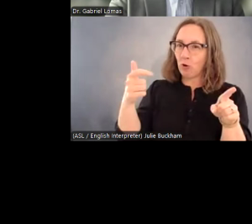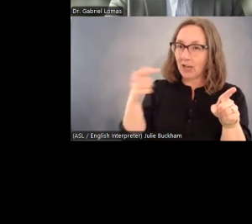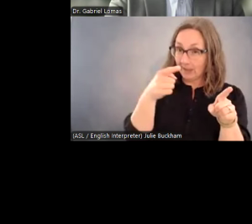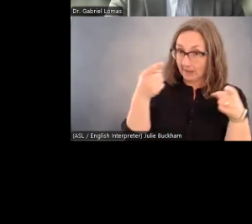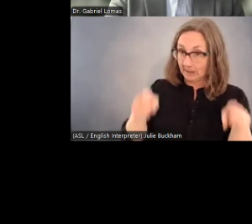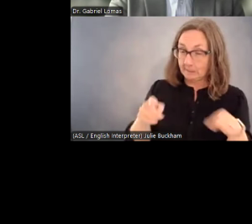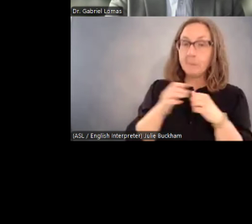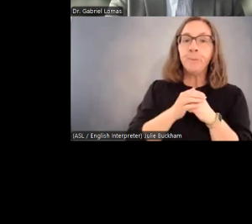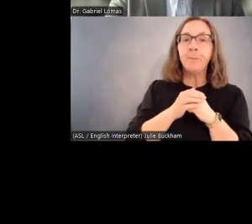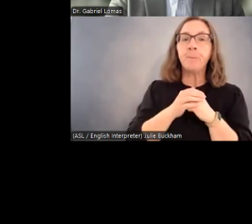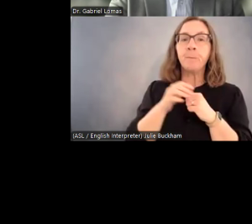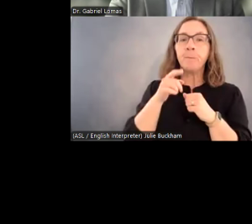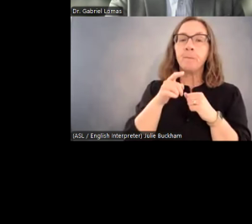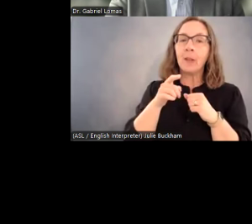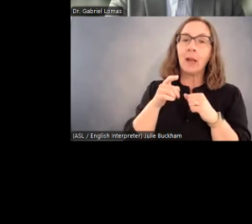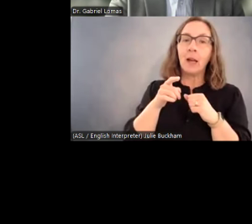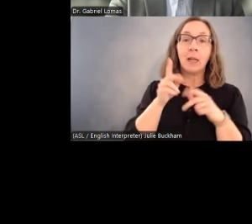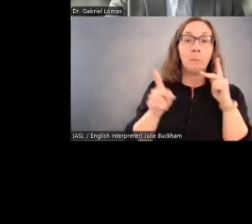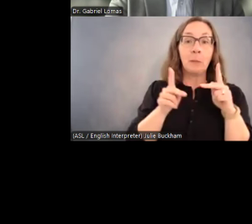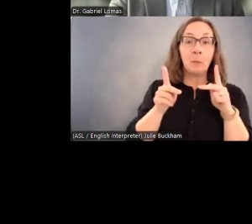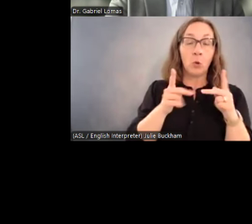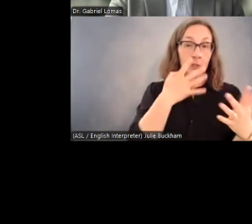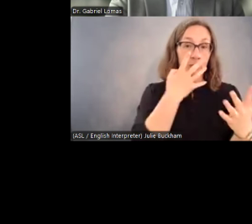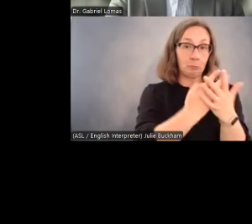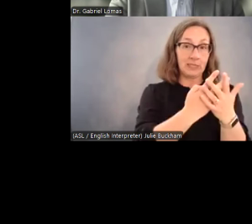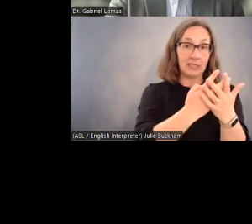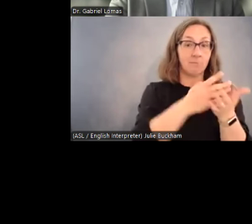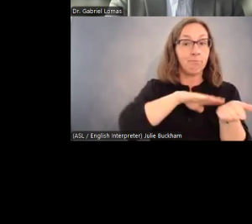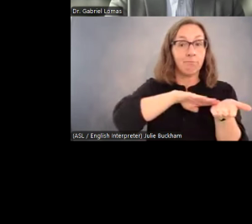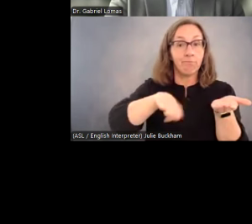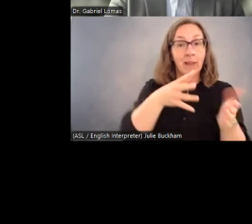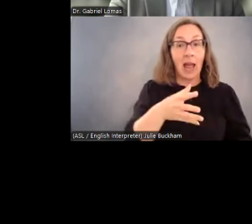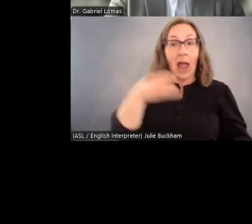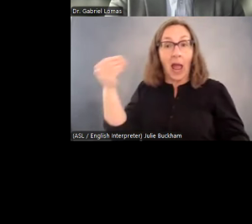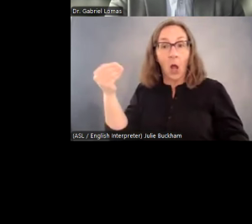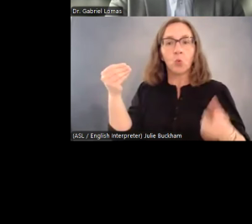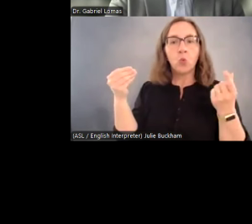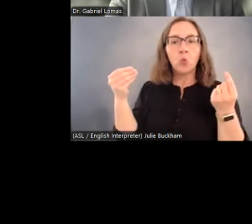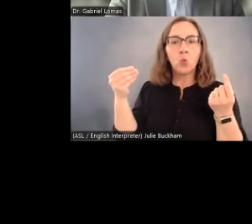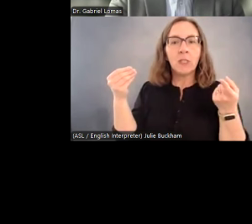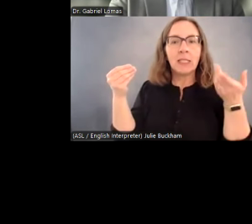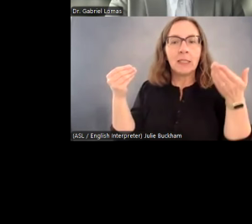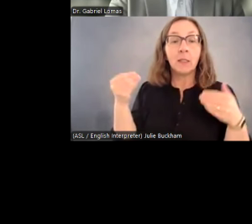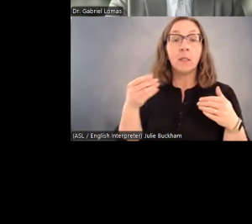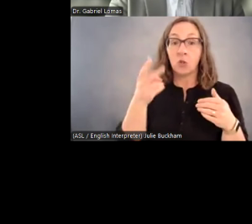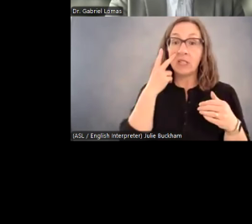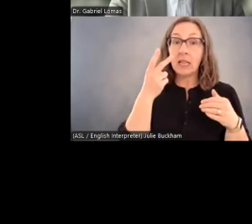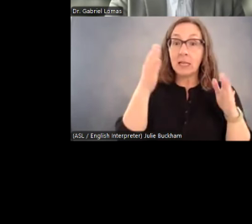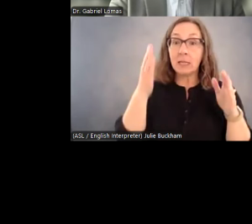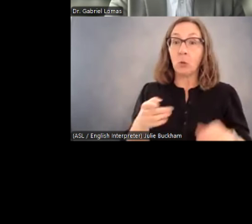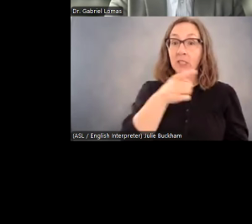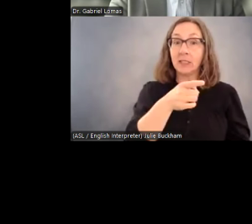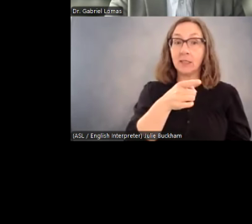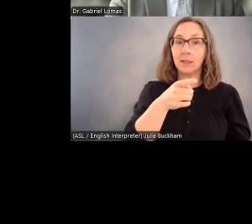focused on what happened after people left prison. This individual that was named in this case, next slide, and this was